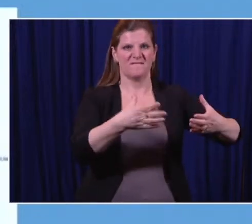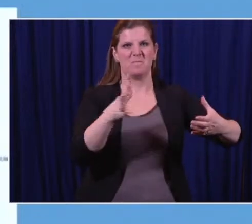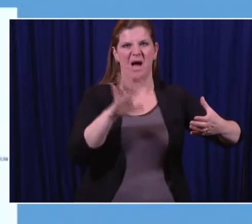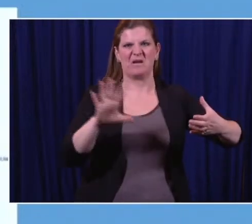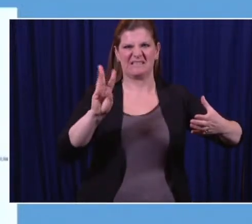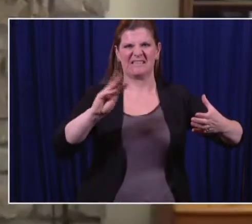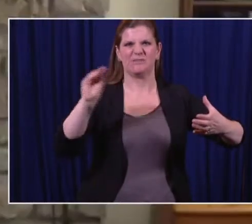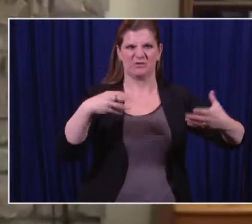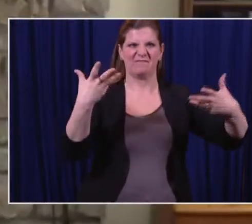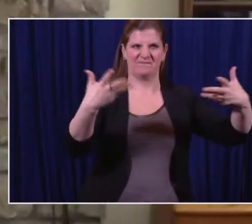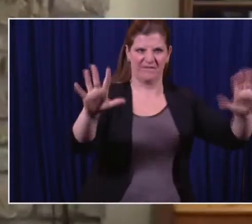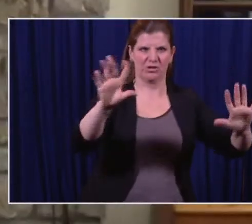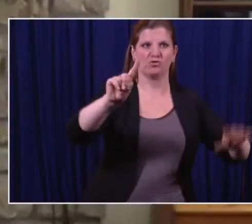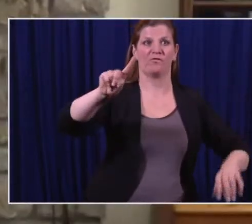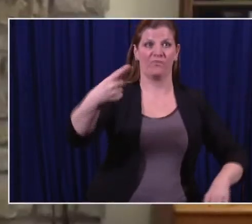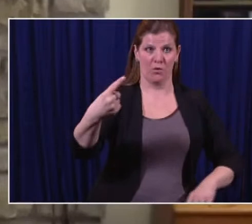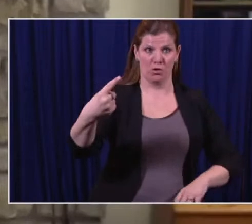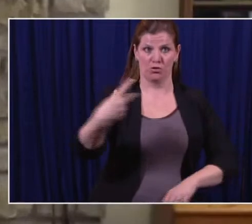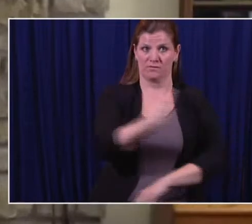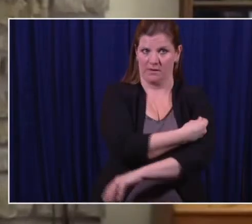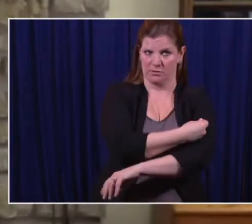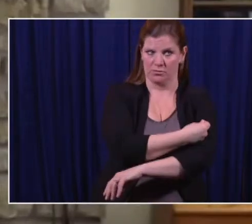next number,